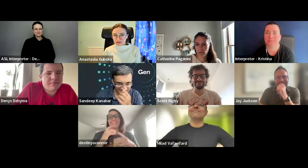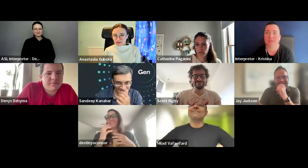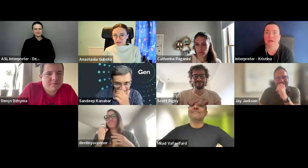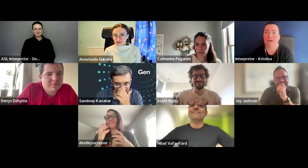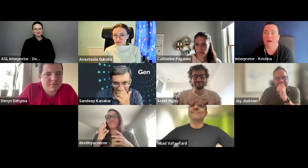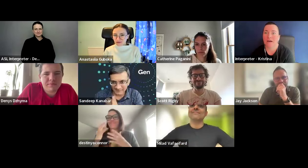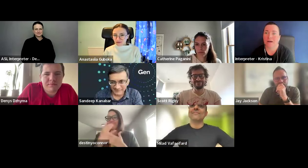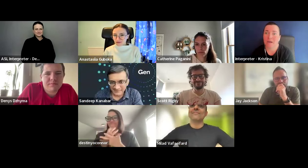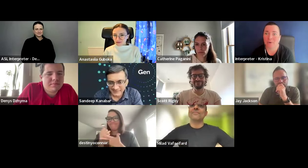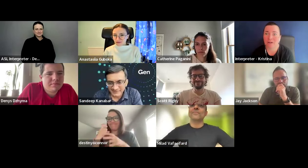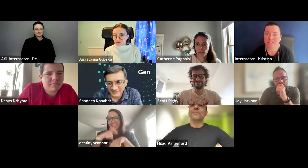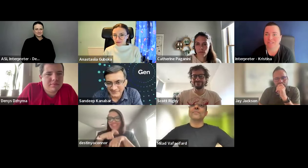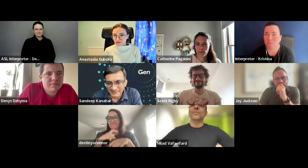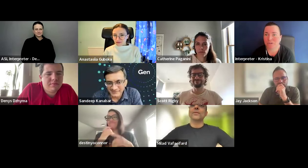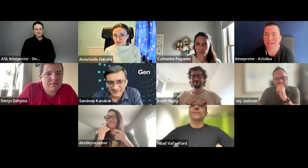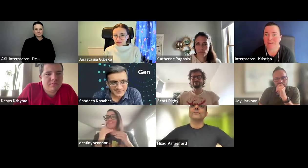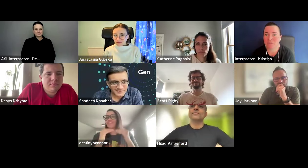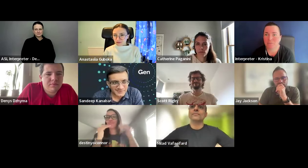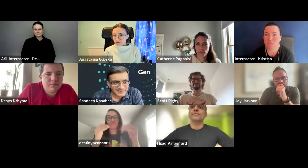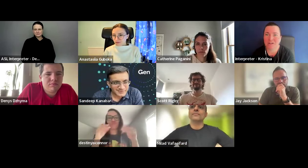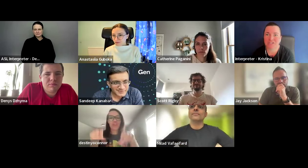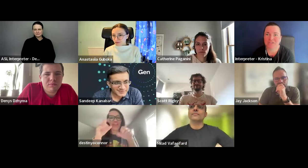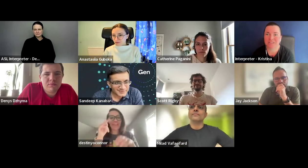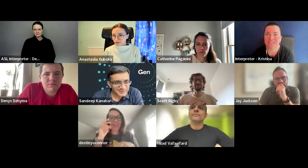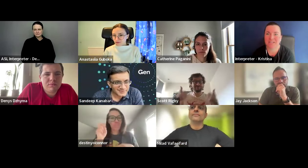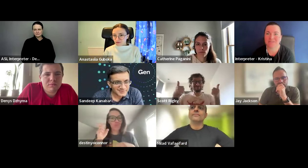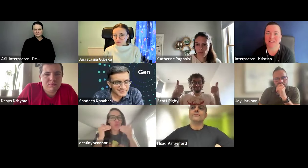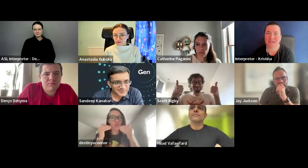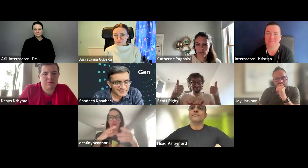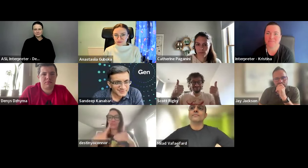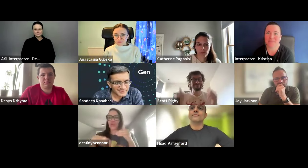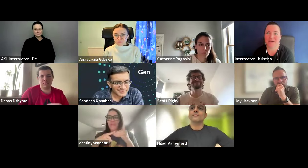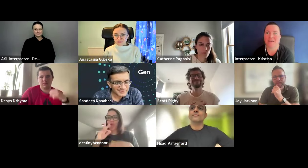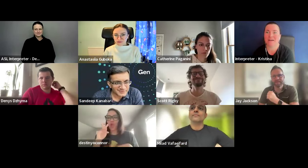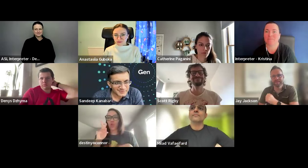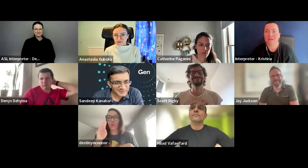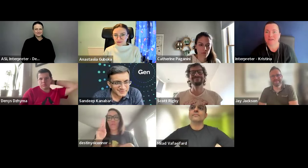group. I apologize. We're going to have to move on just for the sake of time.